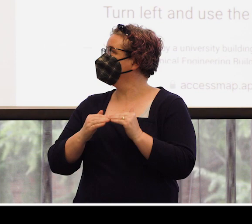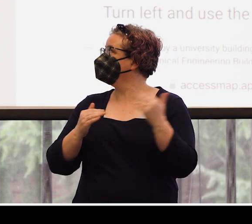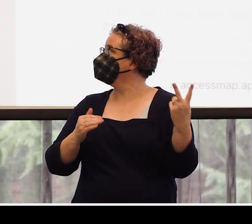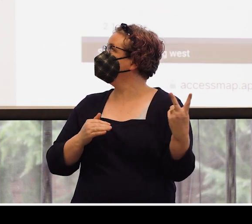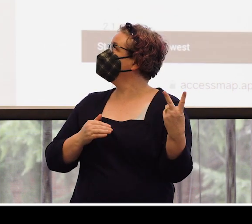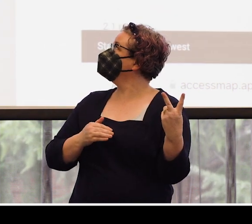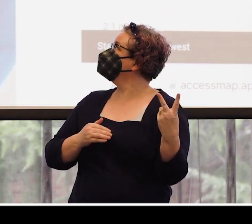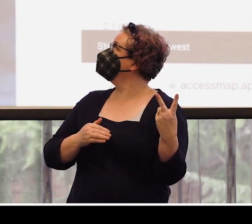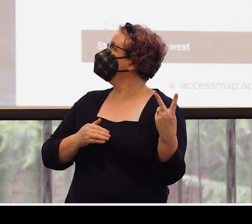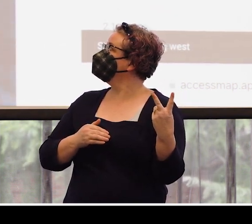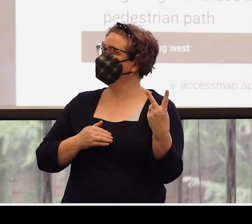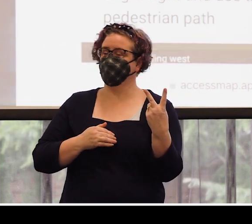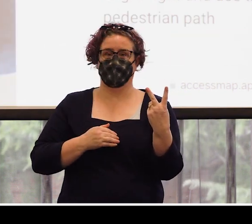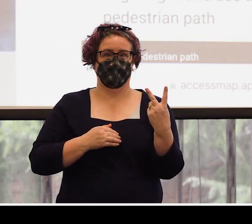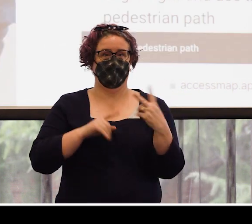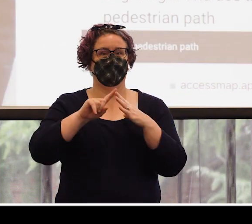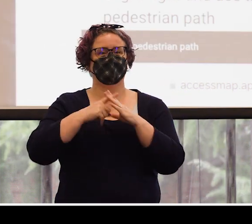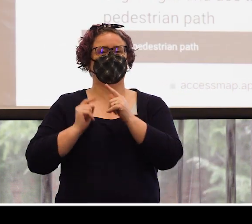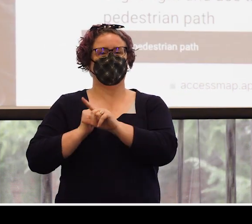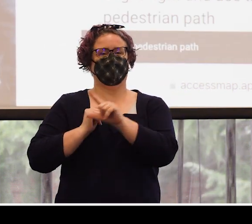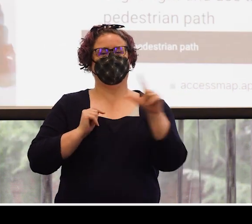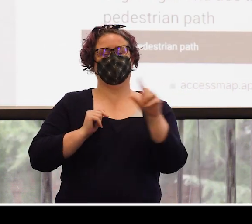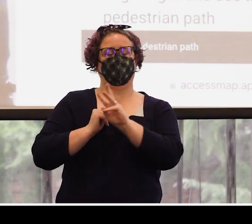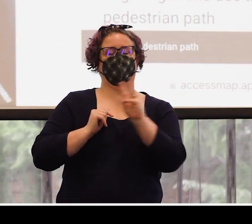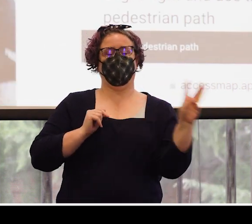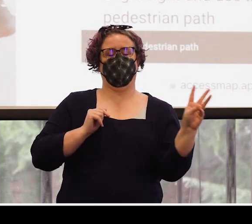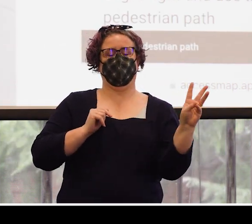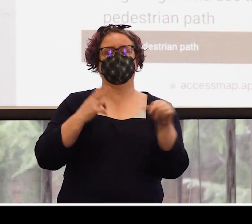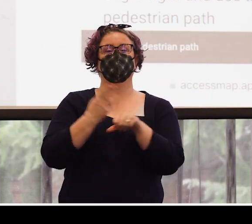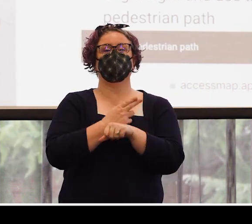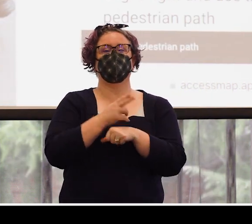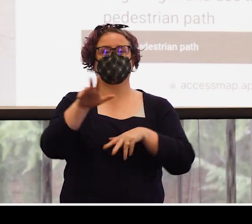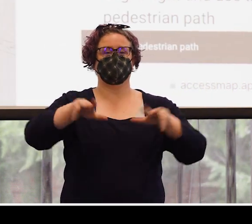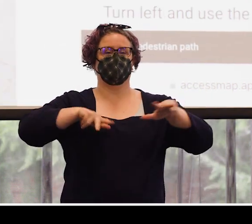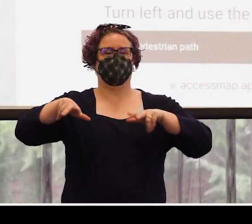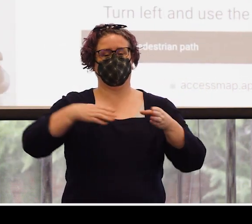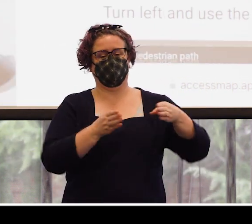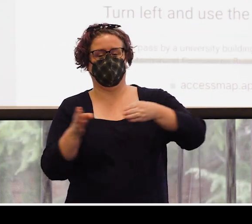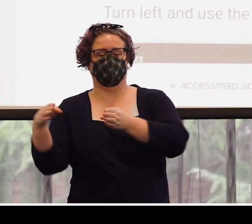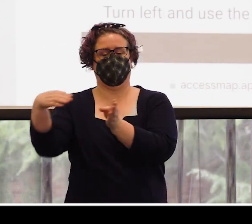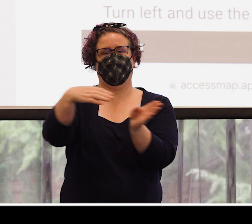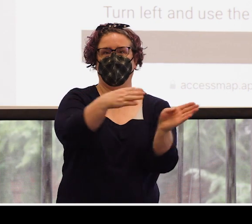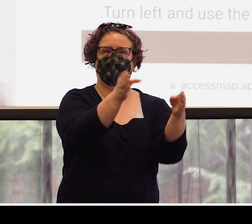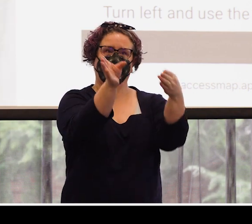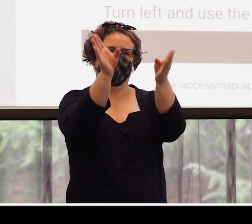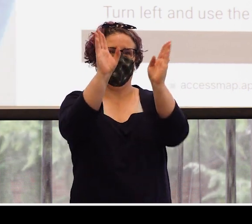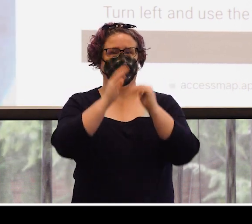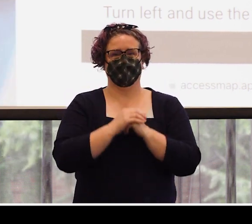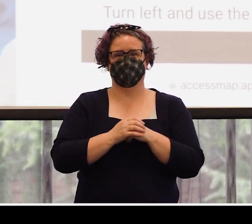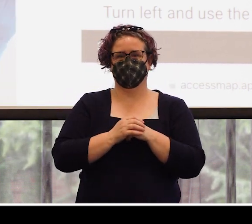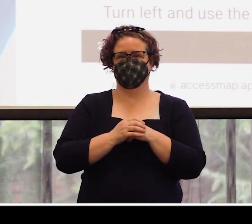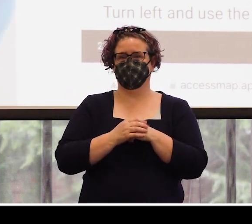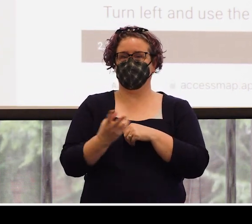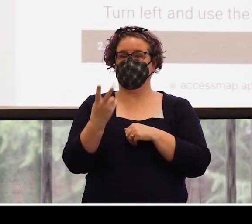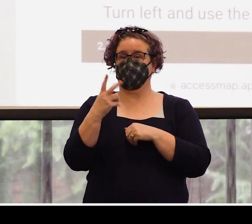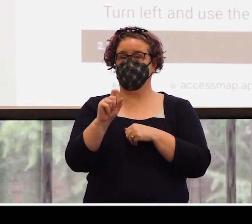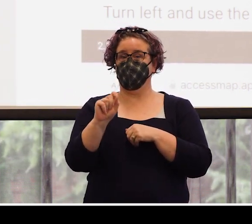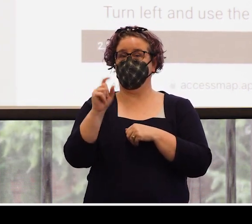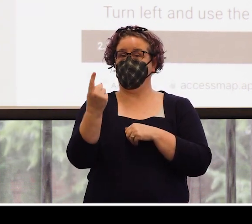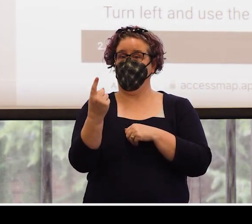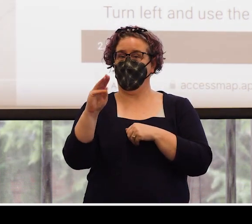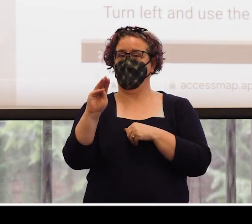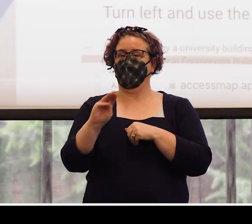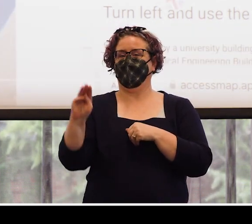2. Continue straight and use the stairs. Start by heading west. Use the pedestrian path. 2. Continue straight and use the 2.1 meters.